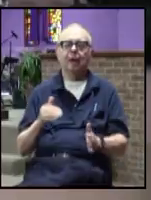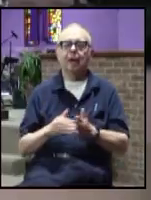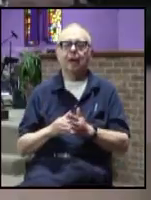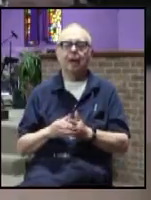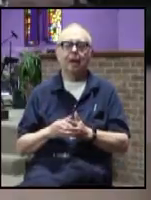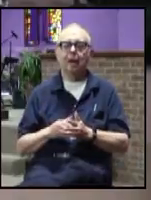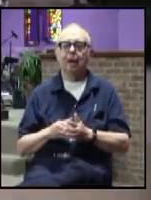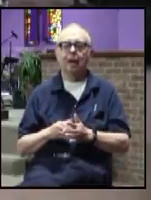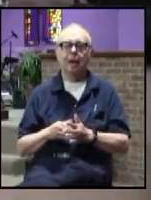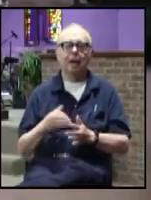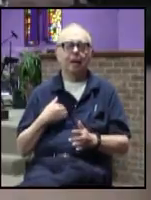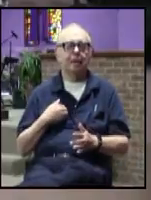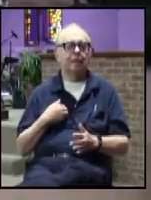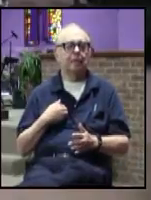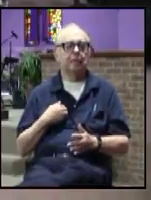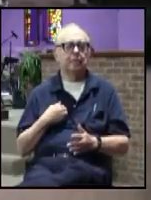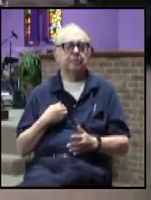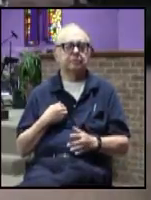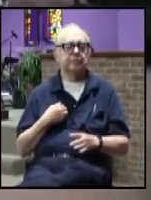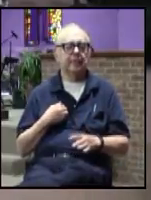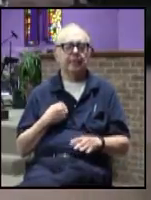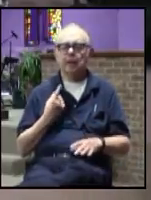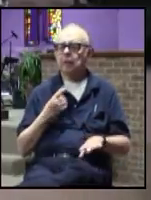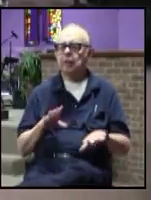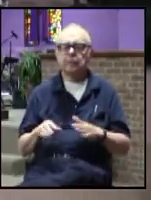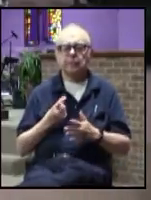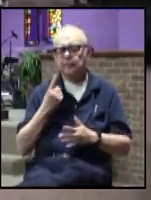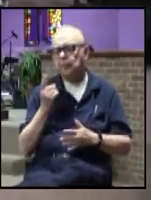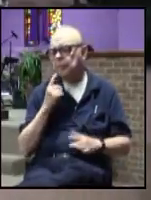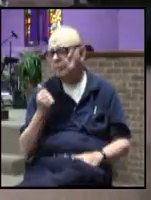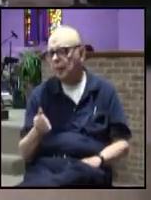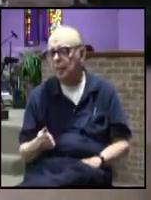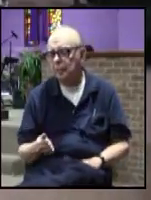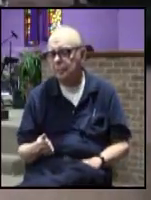he's back here. And so we got to figure out something to do tomorrow.